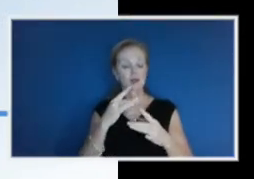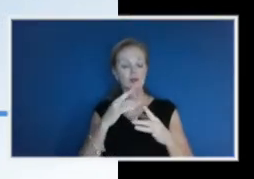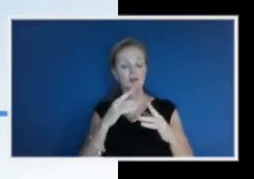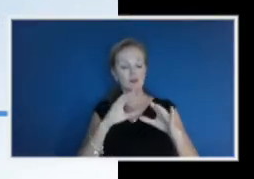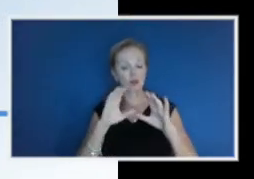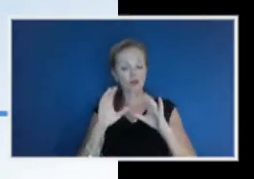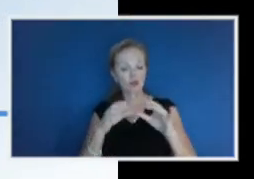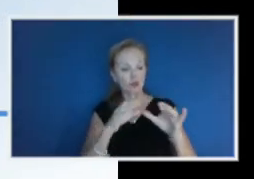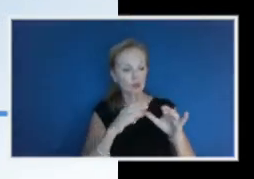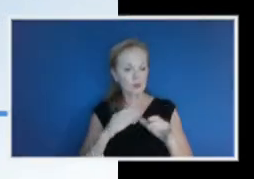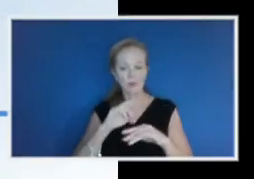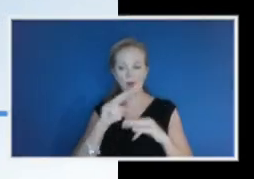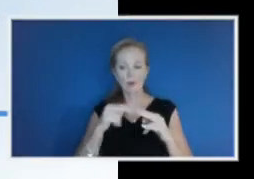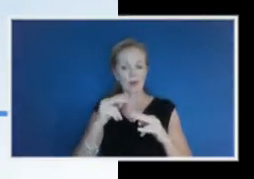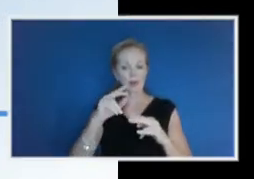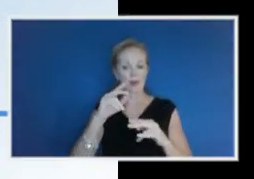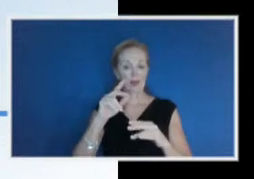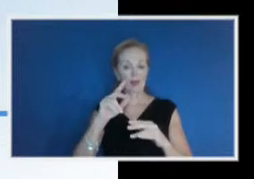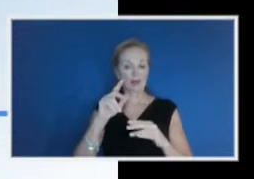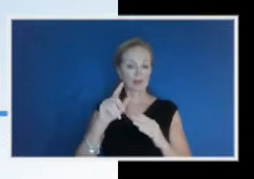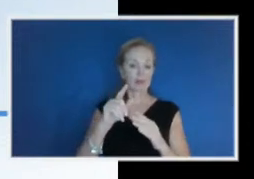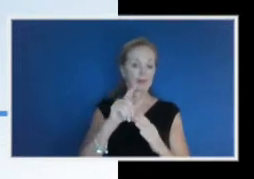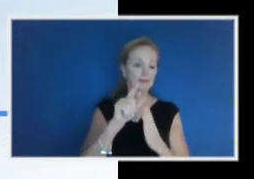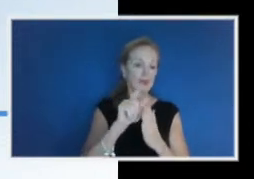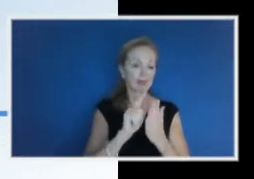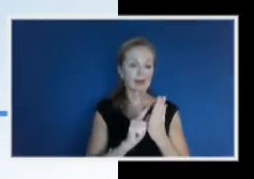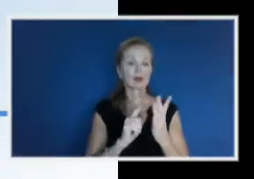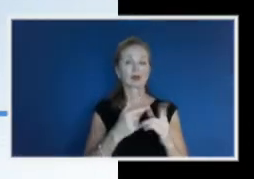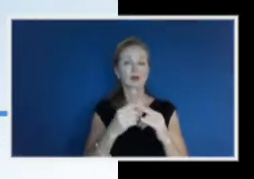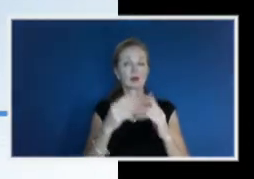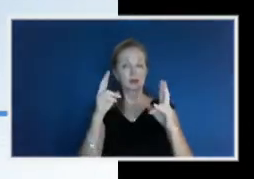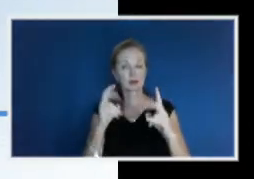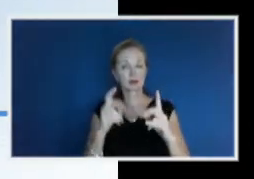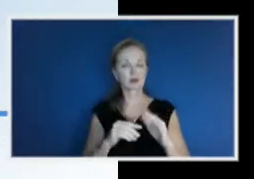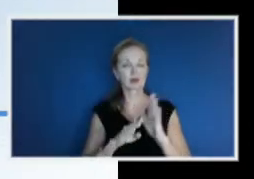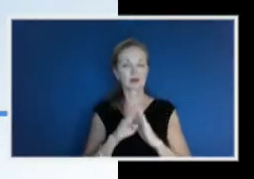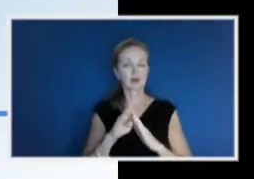and economic issues are so as to be able to build consensus for these